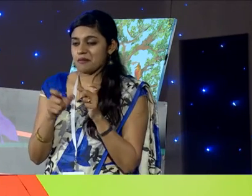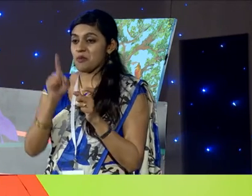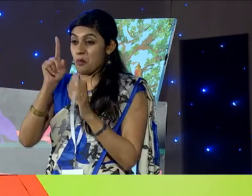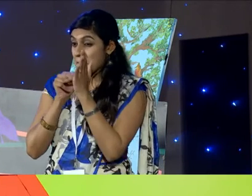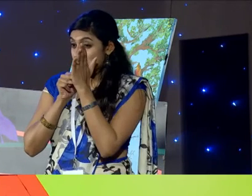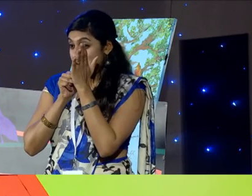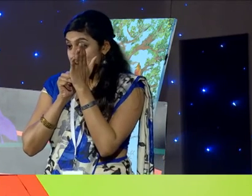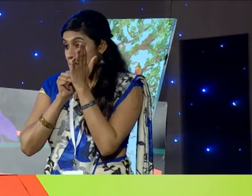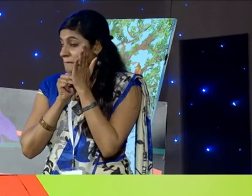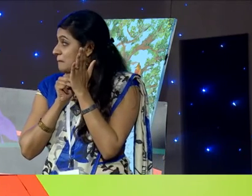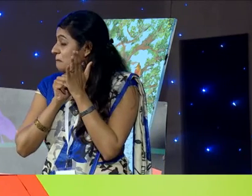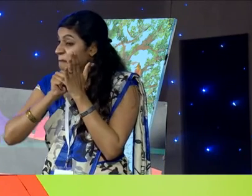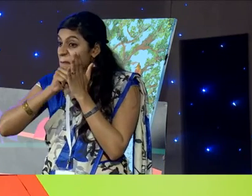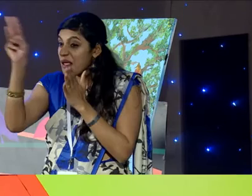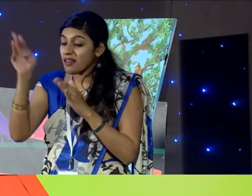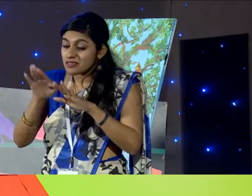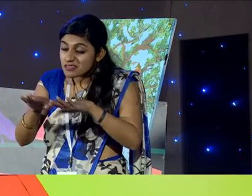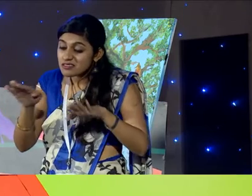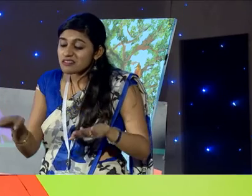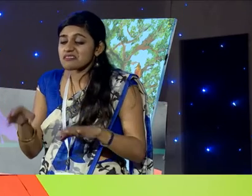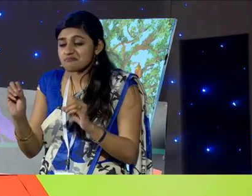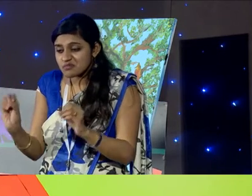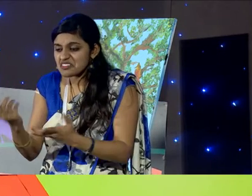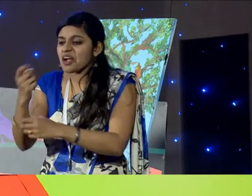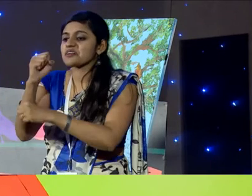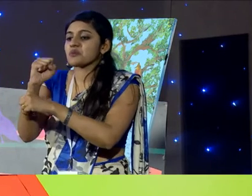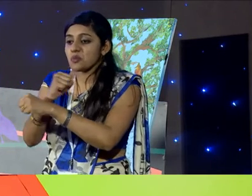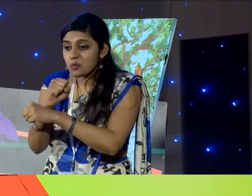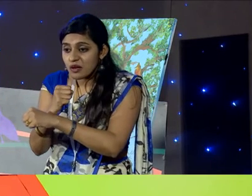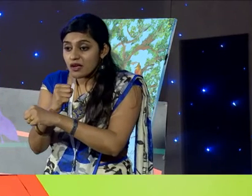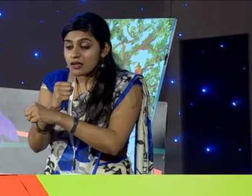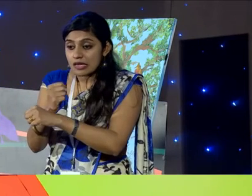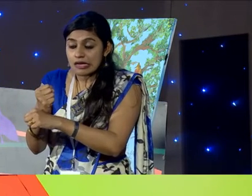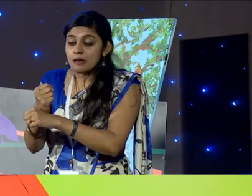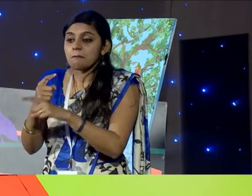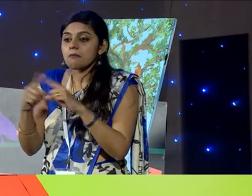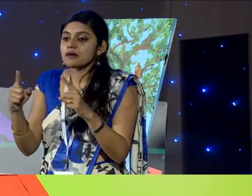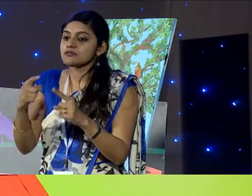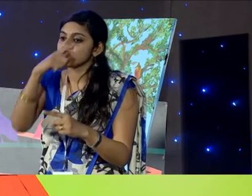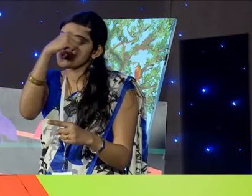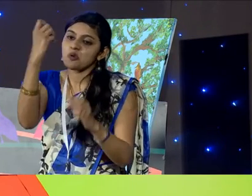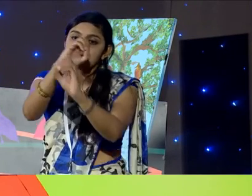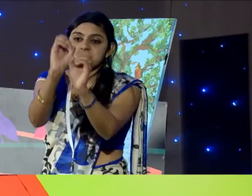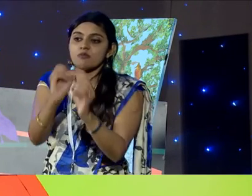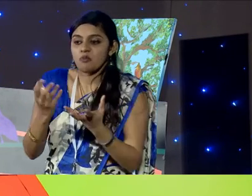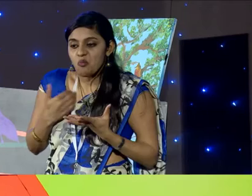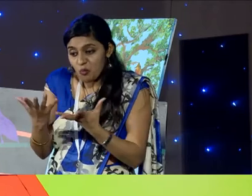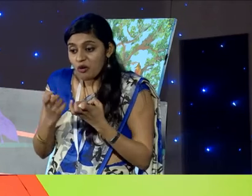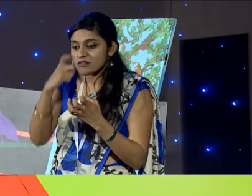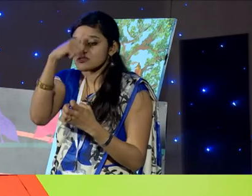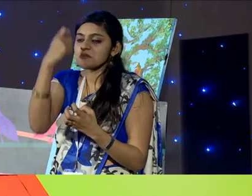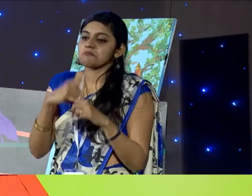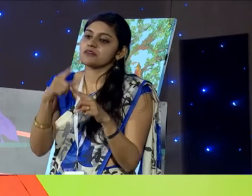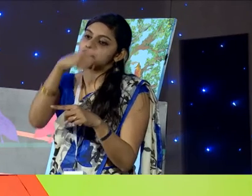kids are entering the workforce every month and have no access to jobs or opportunity. So out of these 200